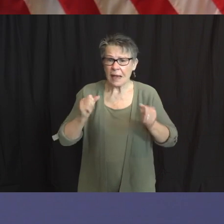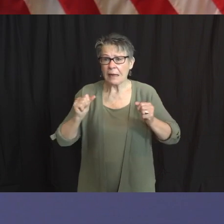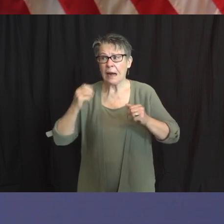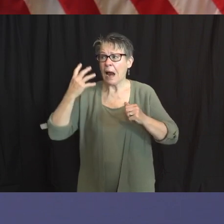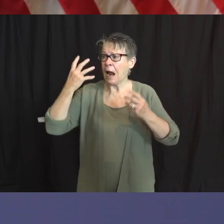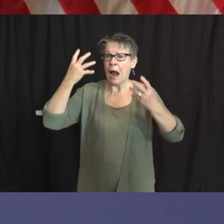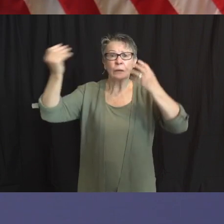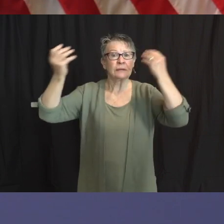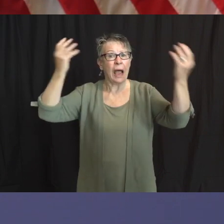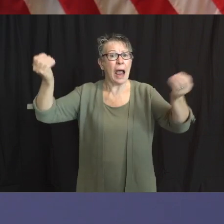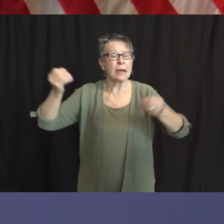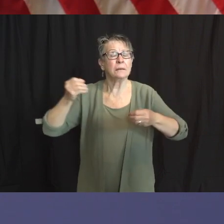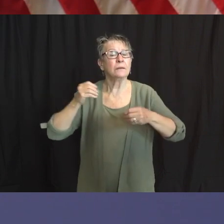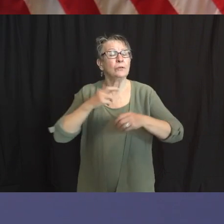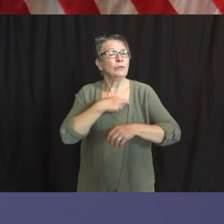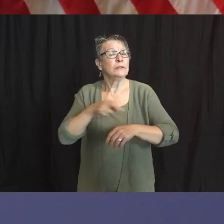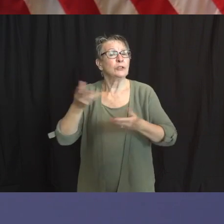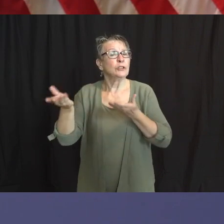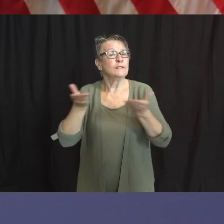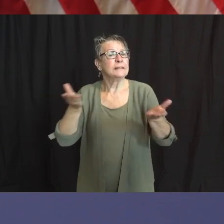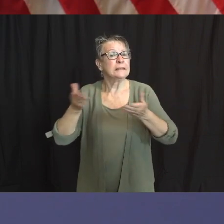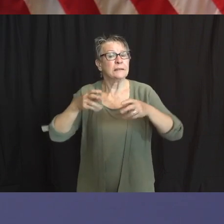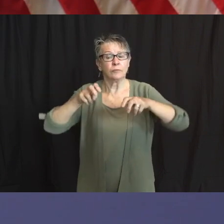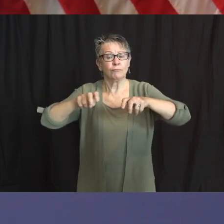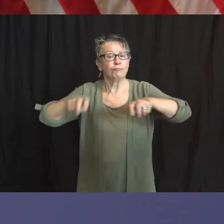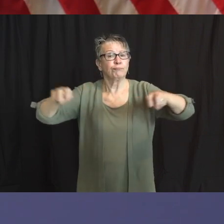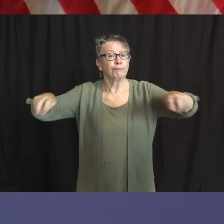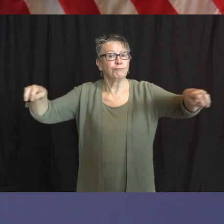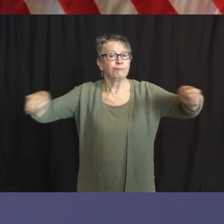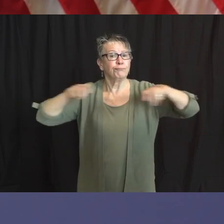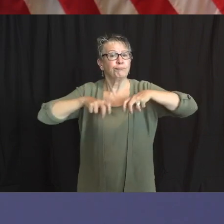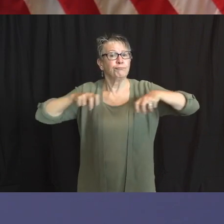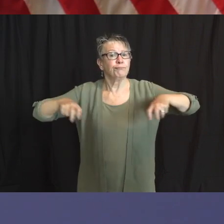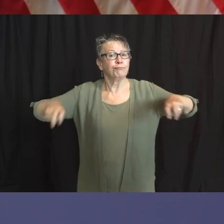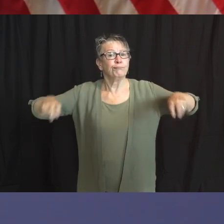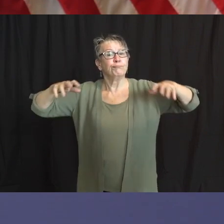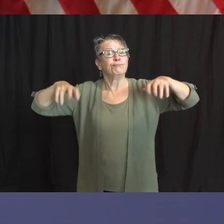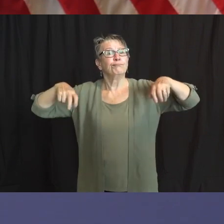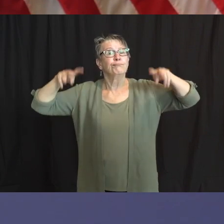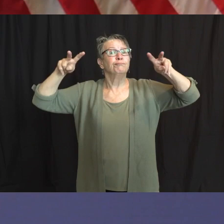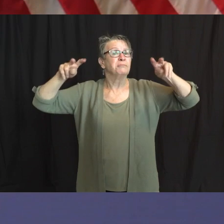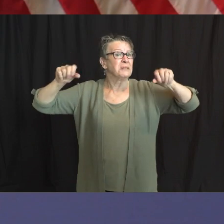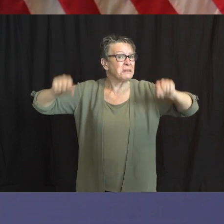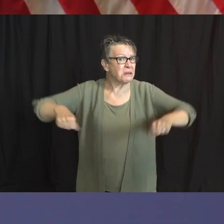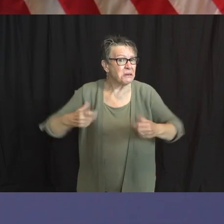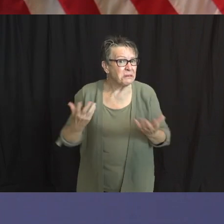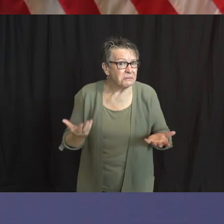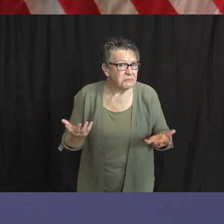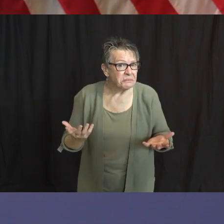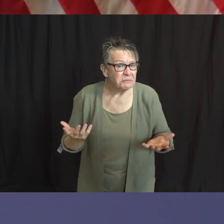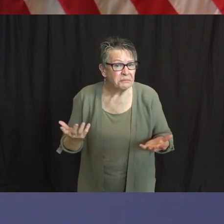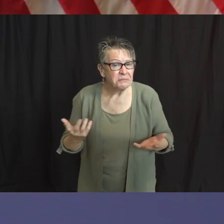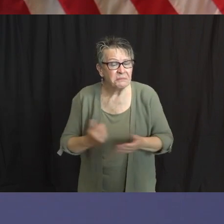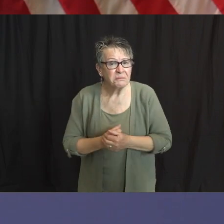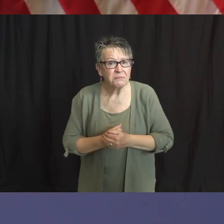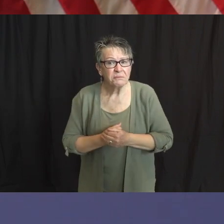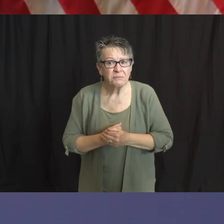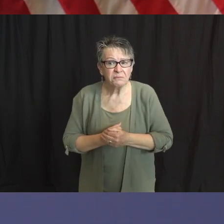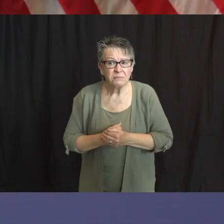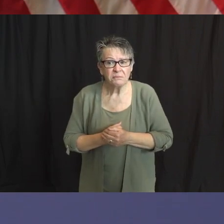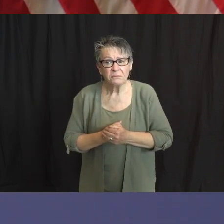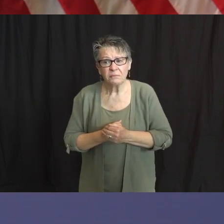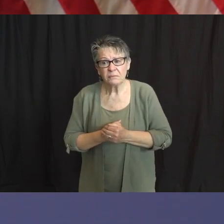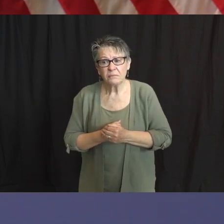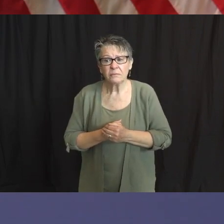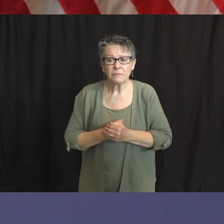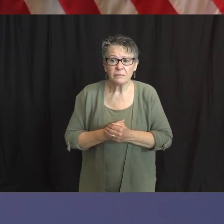I don't want to marry myself to that, but that's an obvious first step. And again, with social distancing,